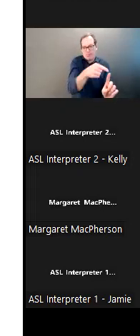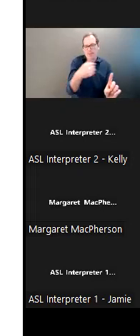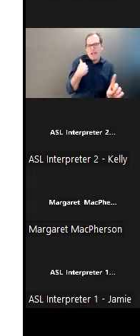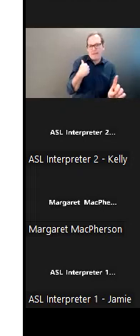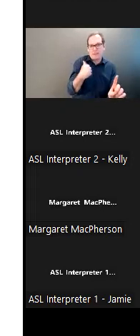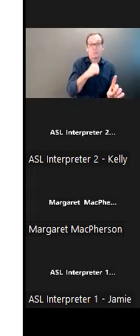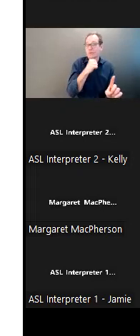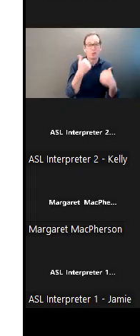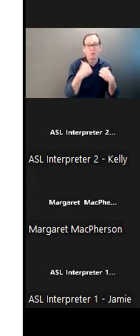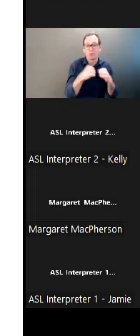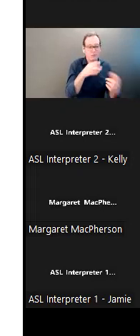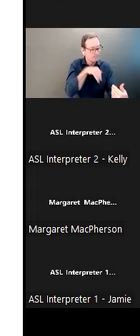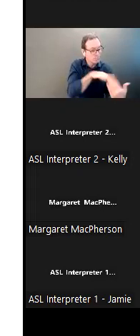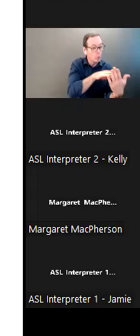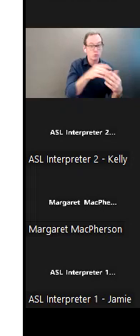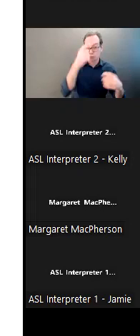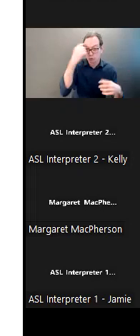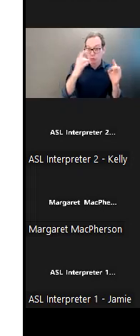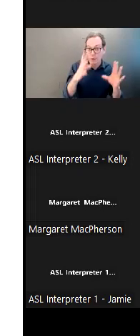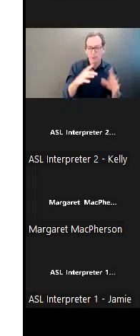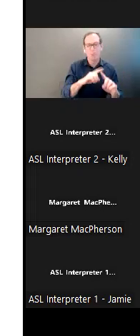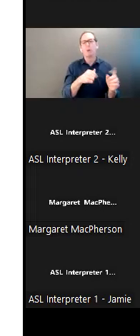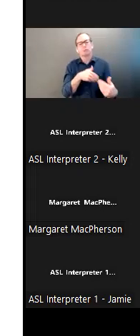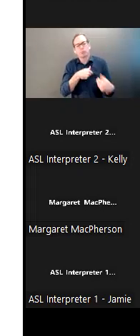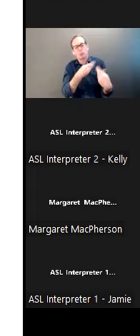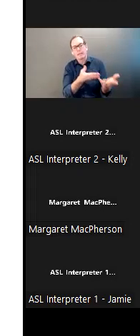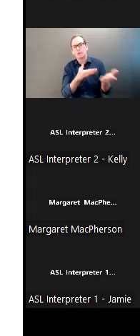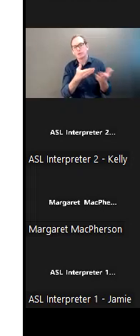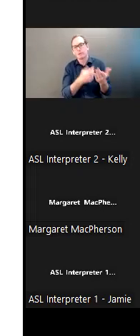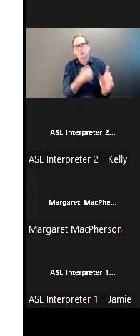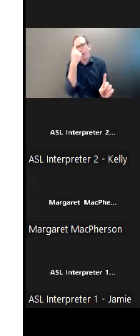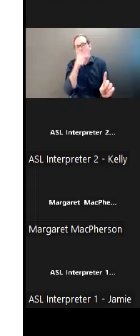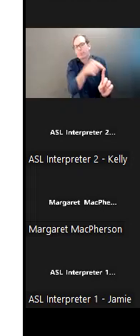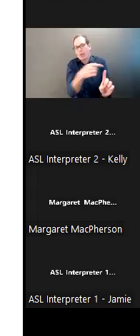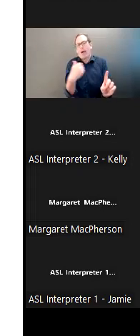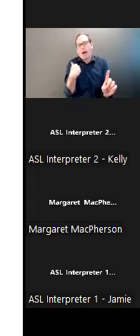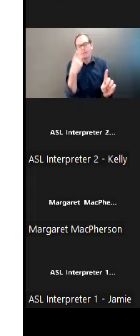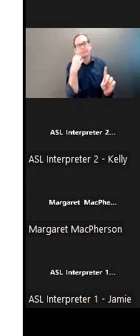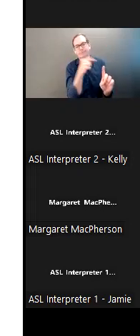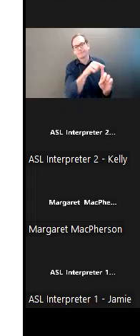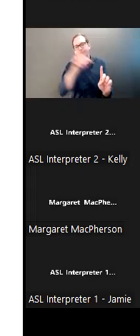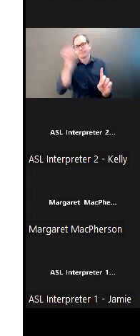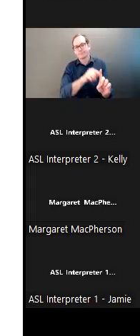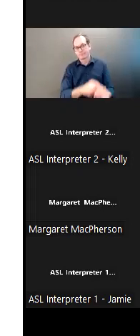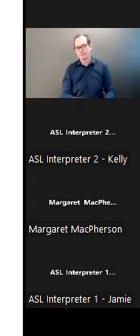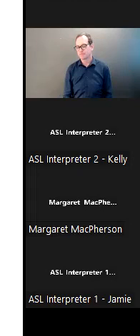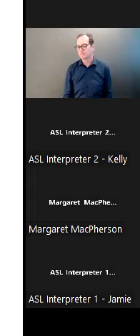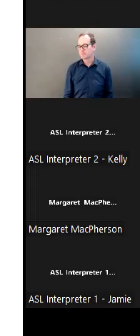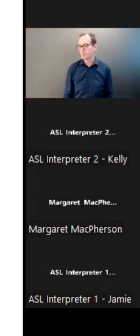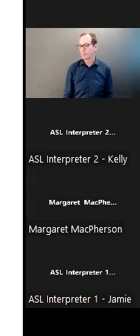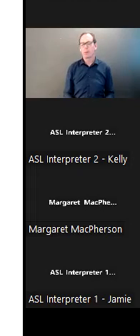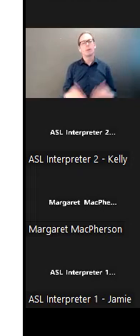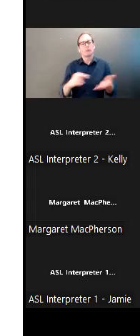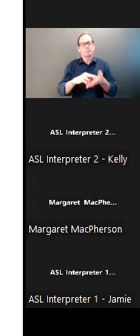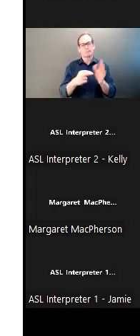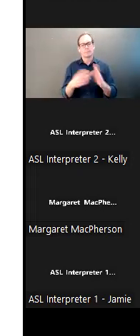So trauma-informed care focuses on understanding the impacts of trauma and creating those safe environments for people. I think,